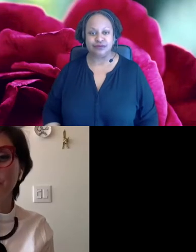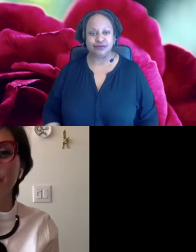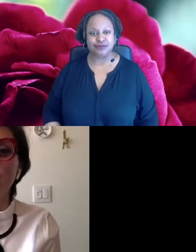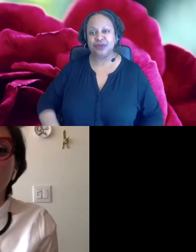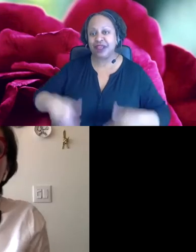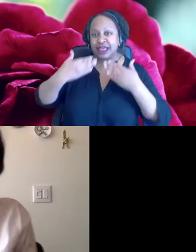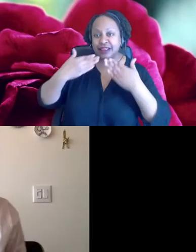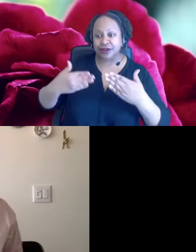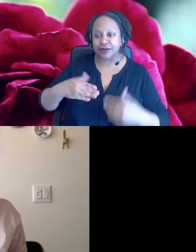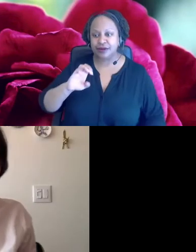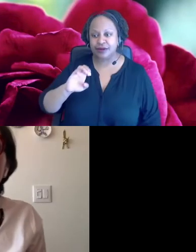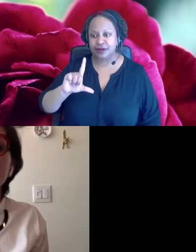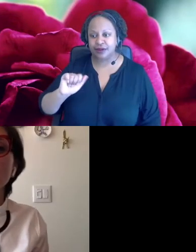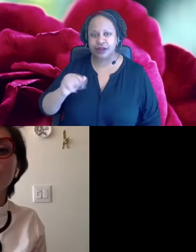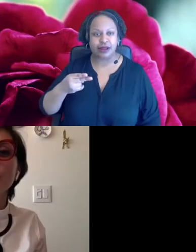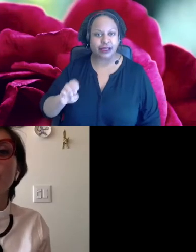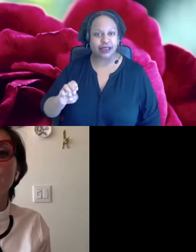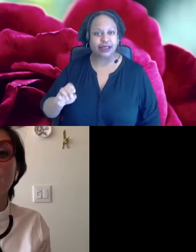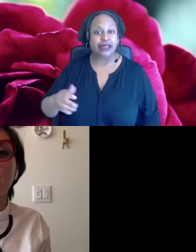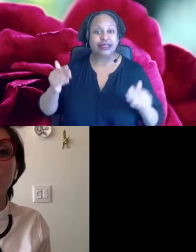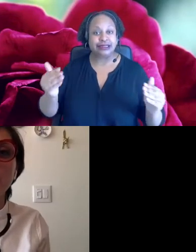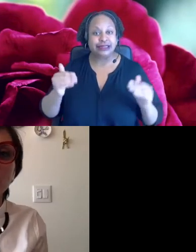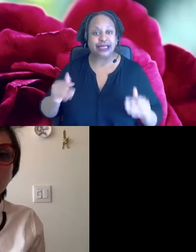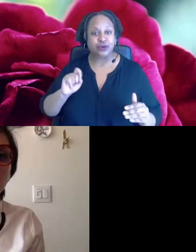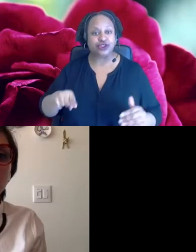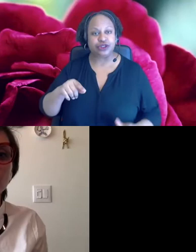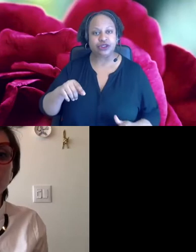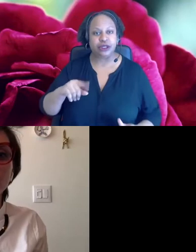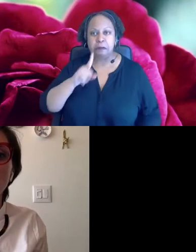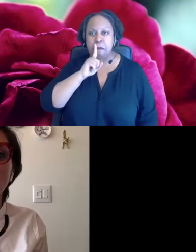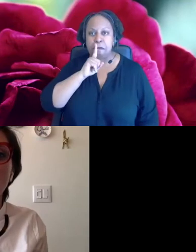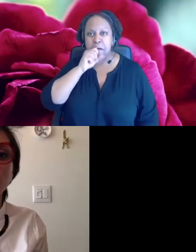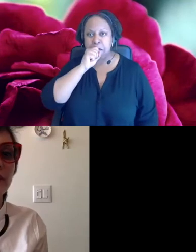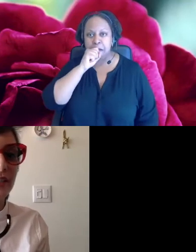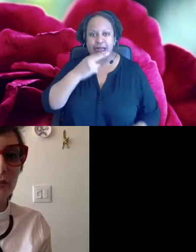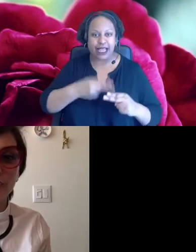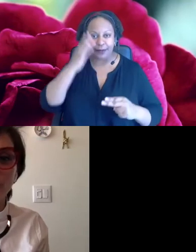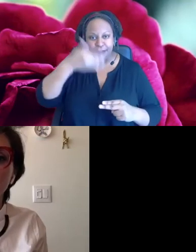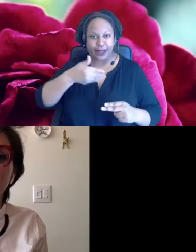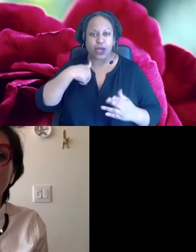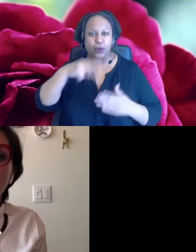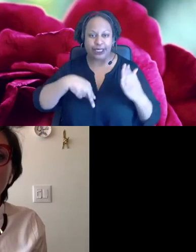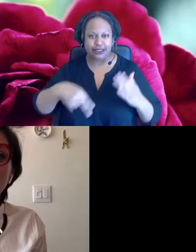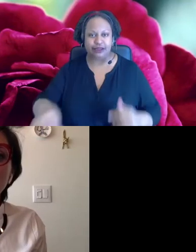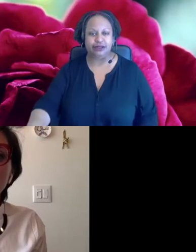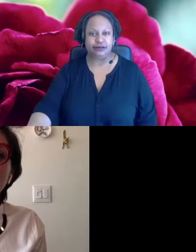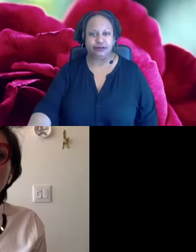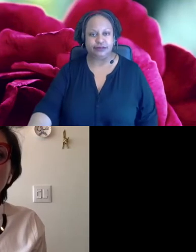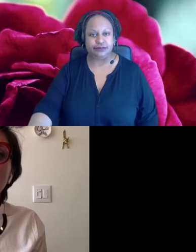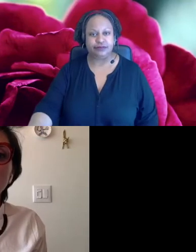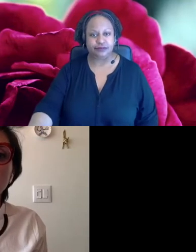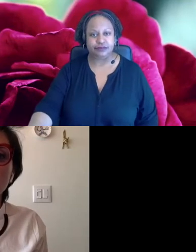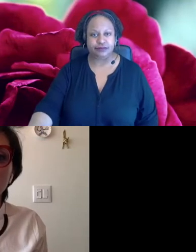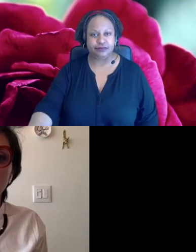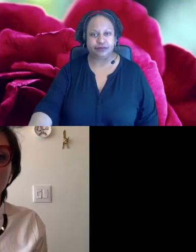Thank you. Our next question was an anonymous submission, so I will read the question. I'm presently